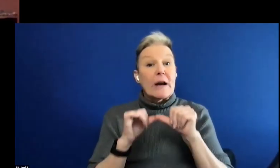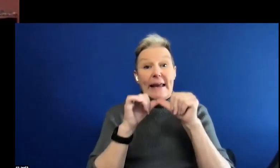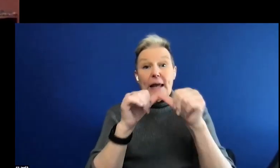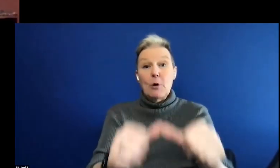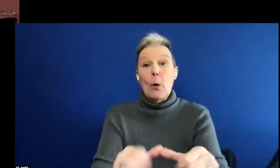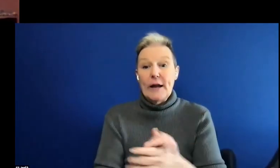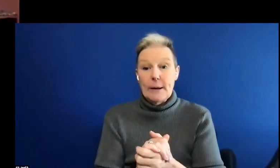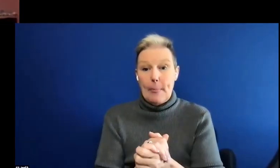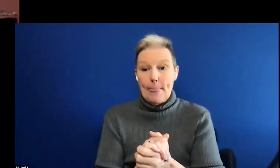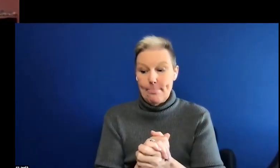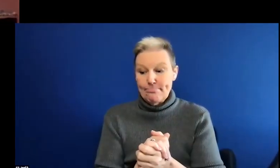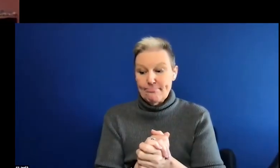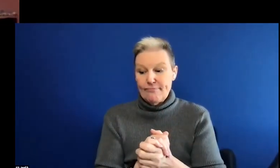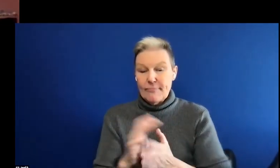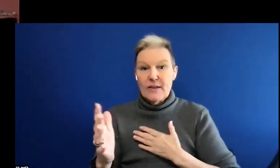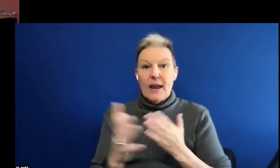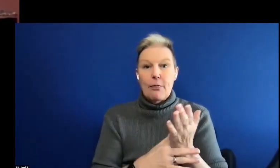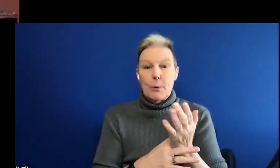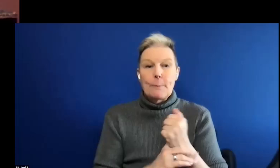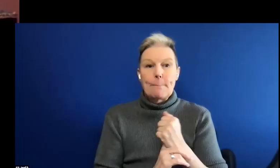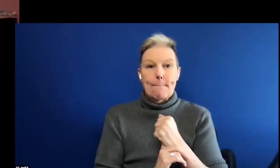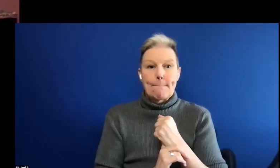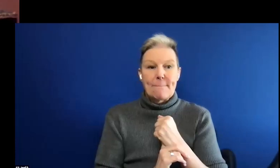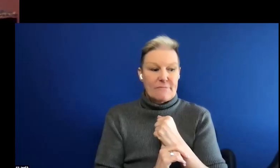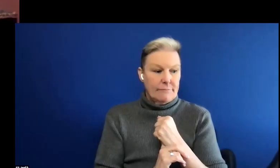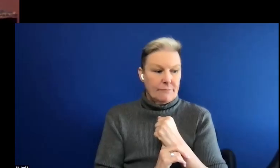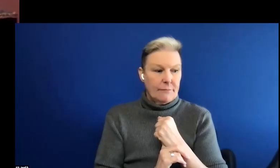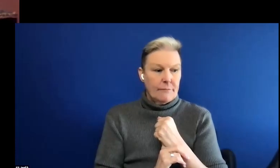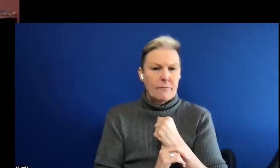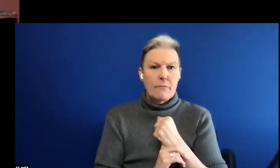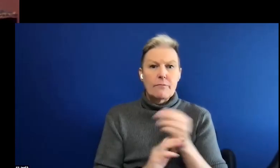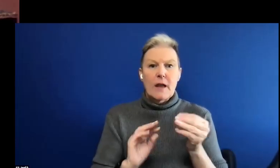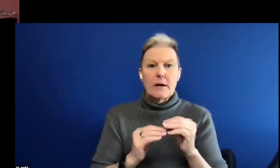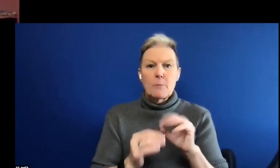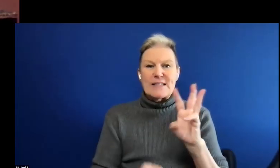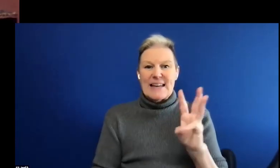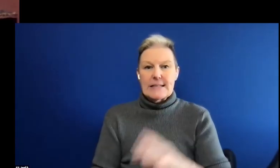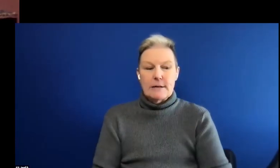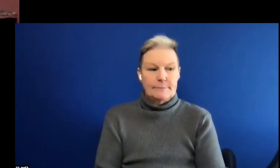going to get through our questions. Go ahead with question number 6.